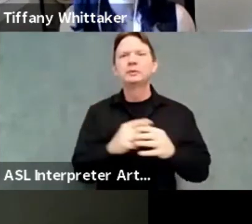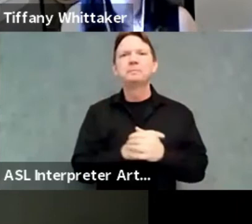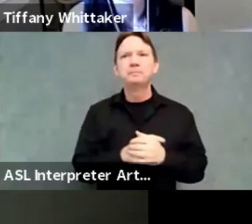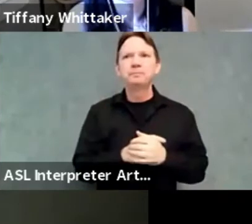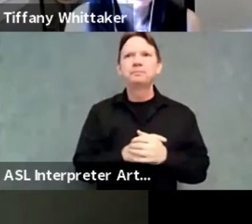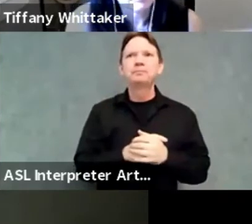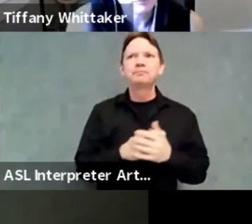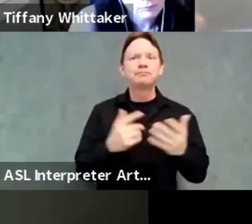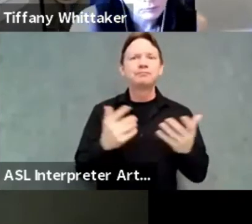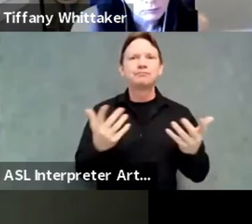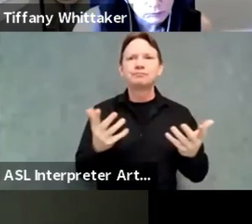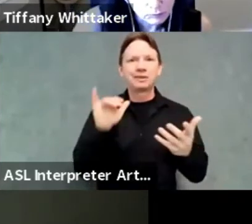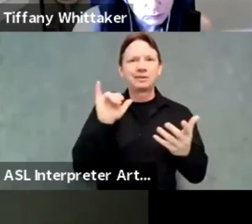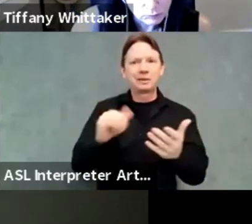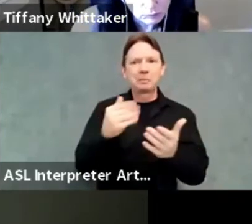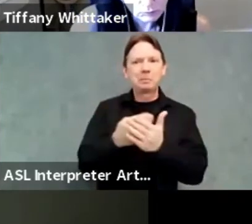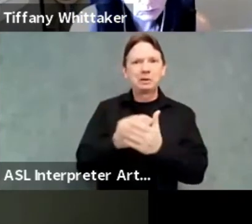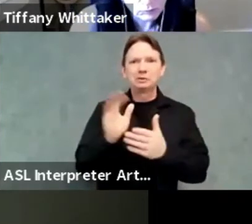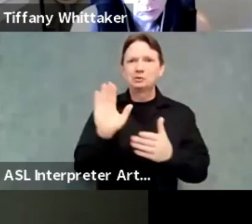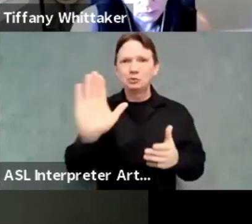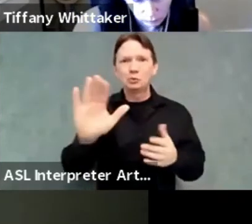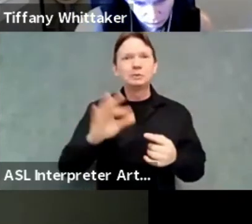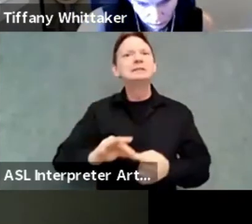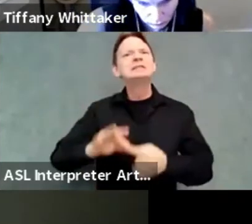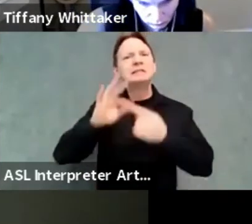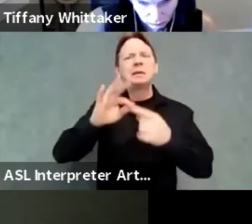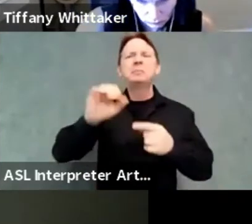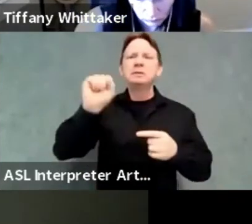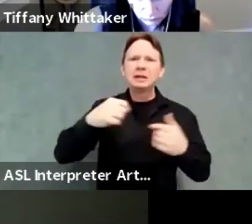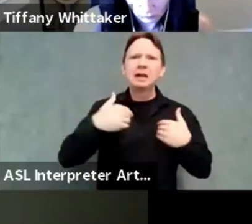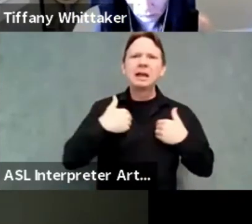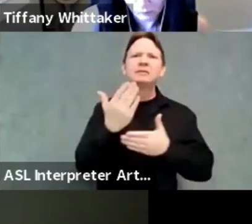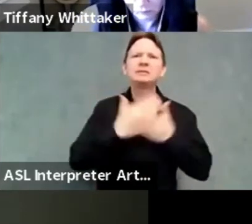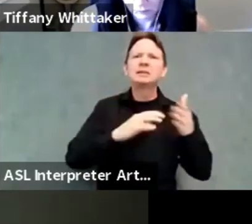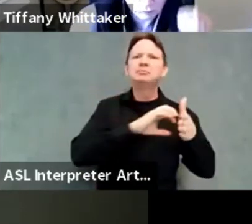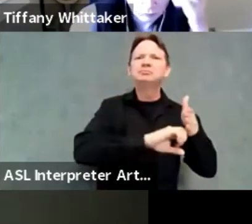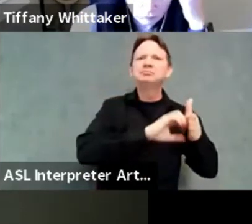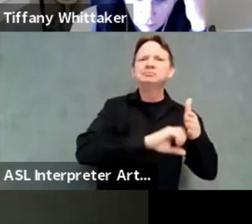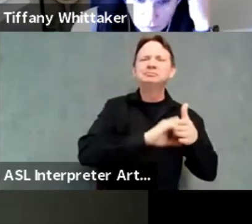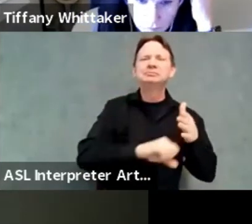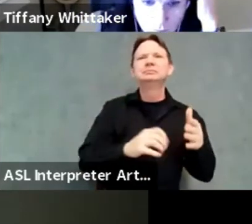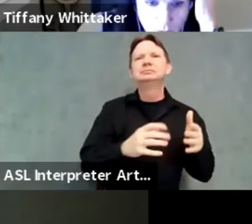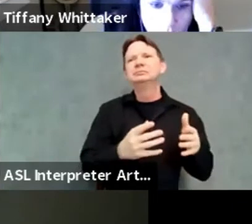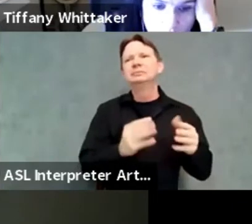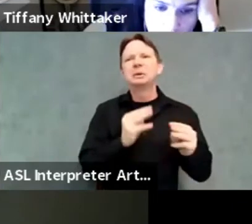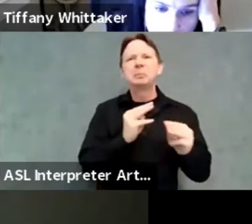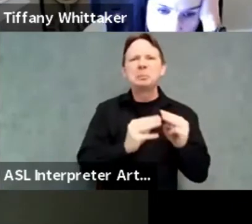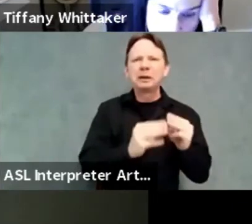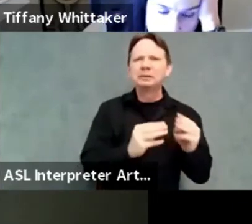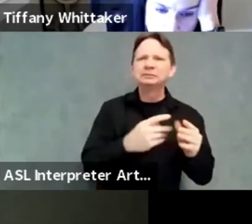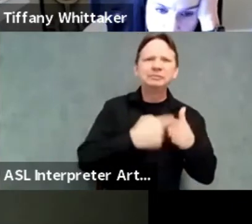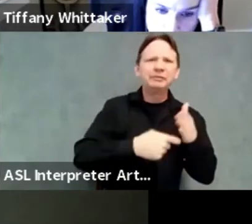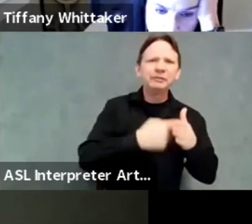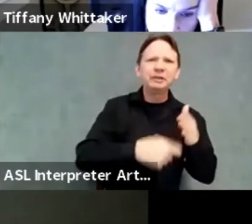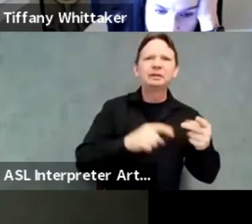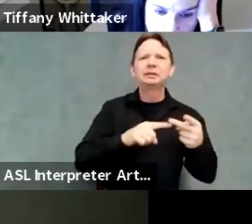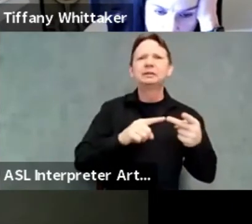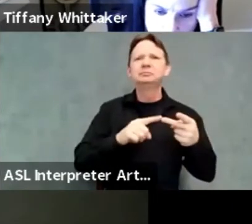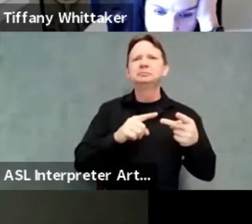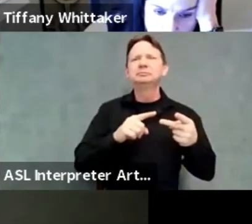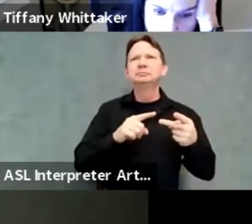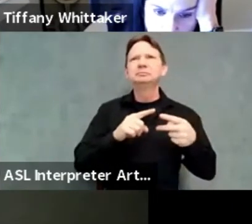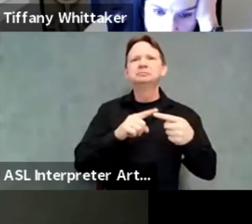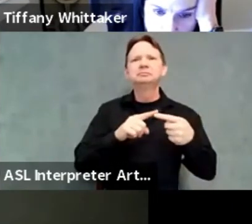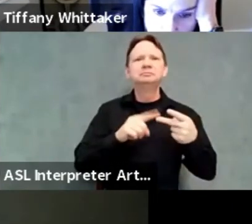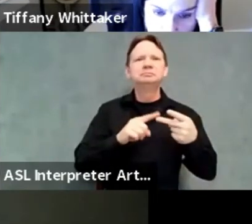covers space at the annual meeting. It covers, hosting your SIG website, the listservs, and it's a nominal fee. It's, I can't remember the